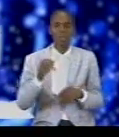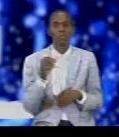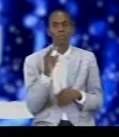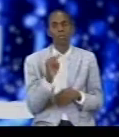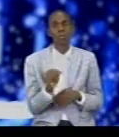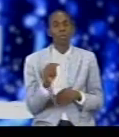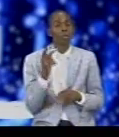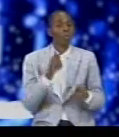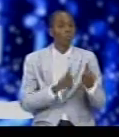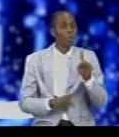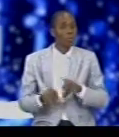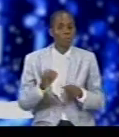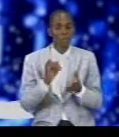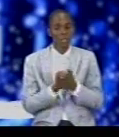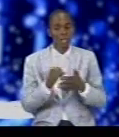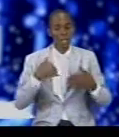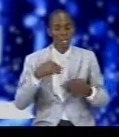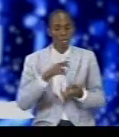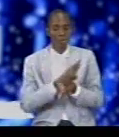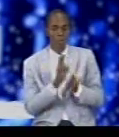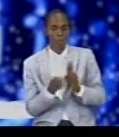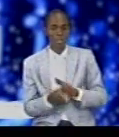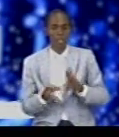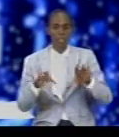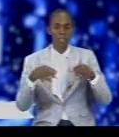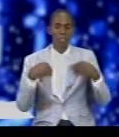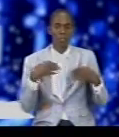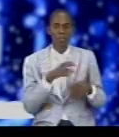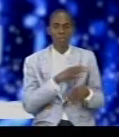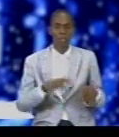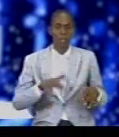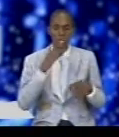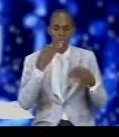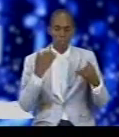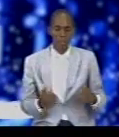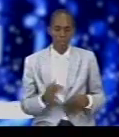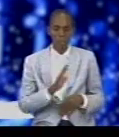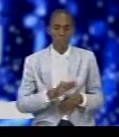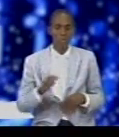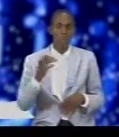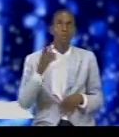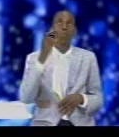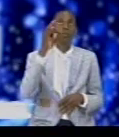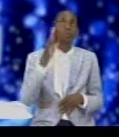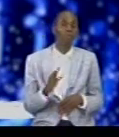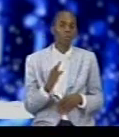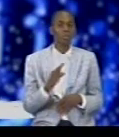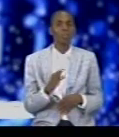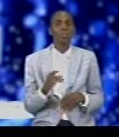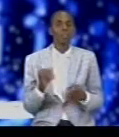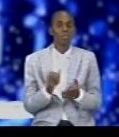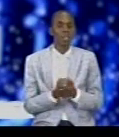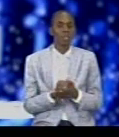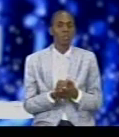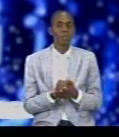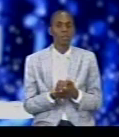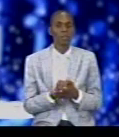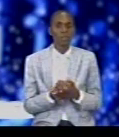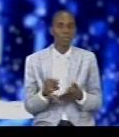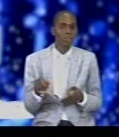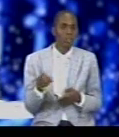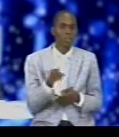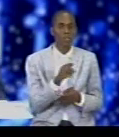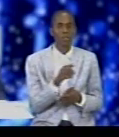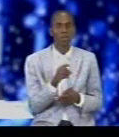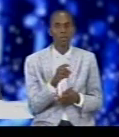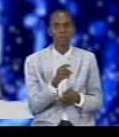they have entered into the kingdom, and they are now children of God, living in the kingdom of God by their faith. Is revealed the